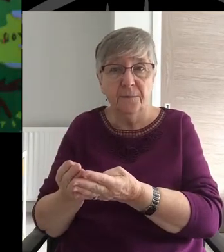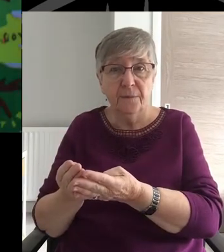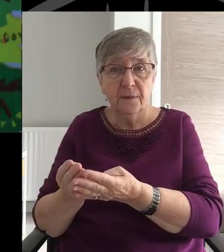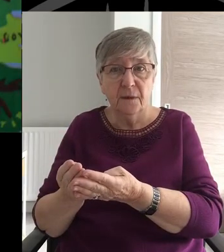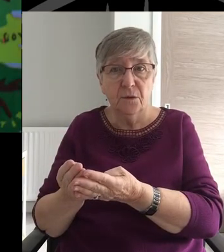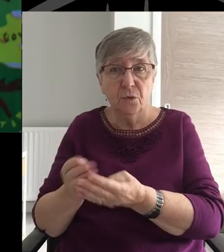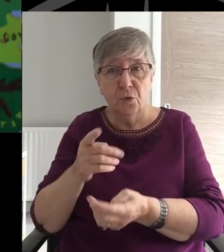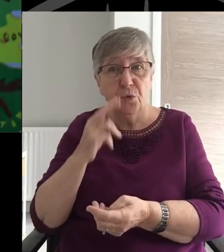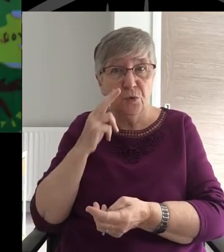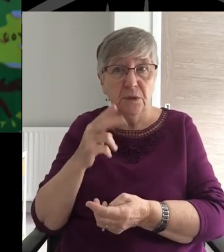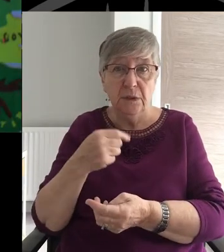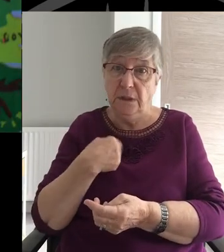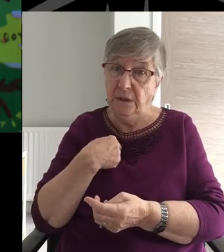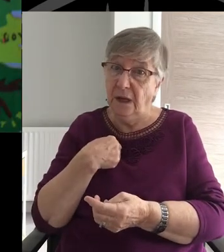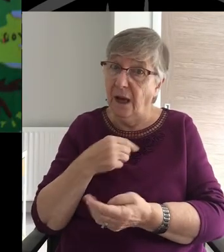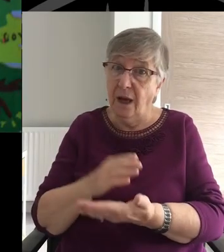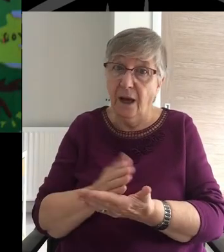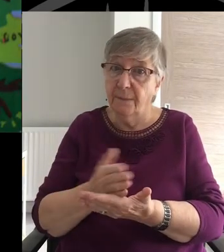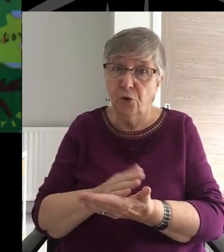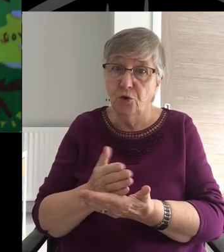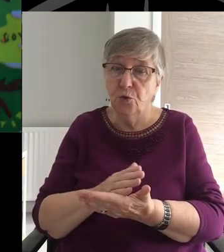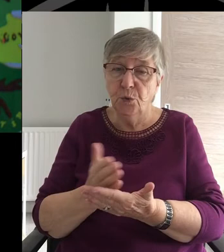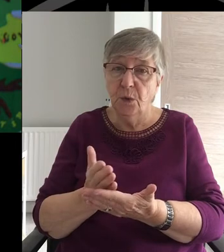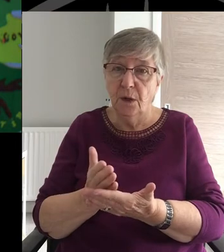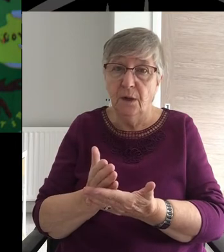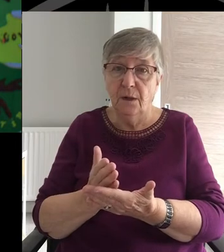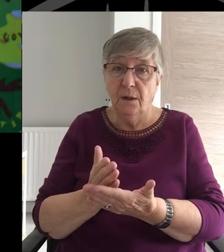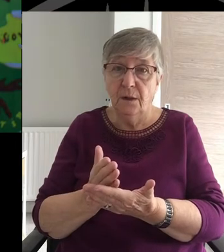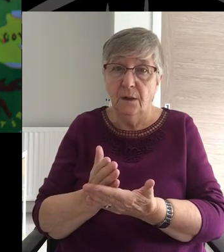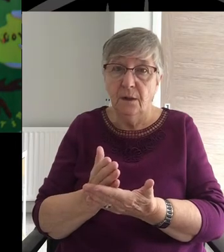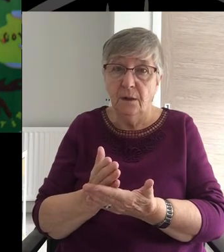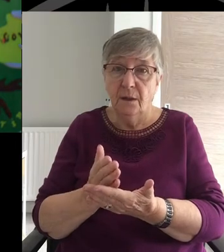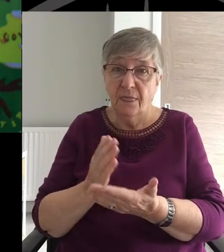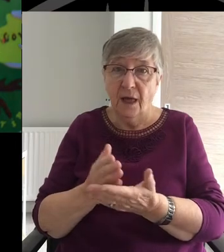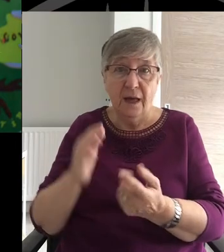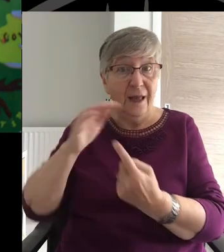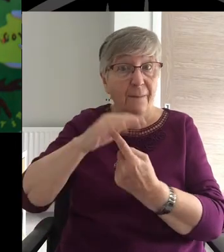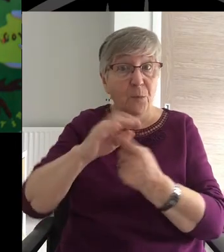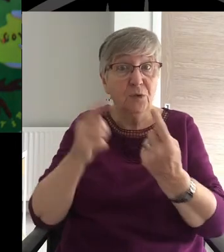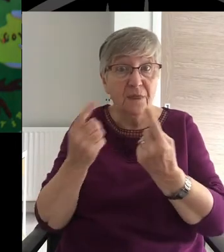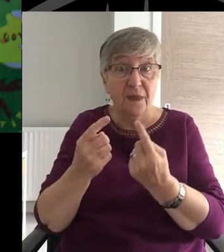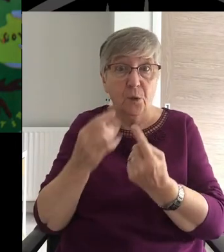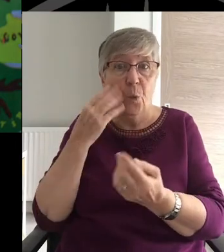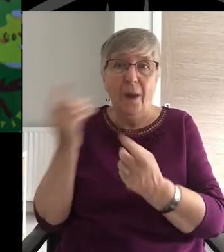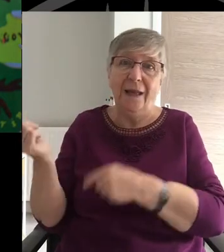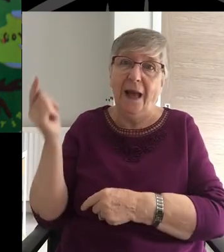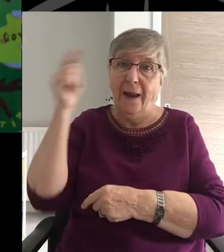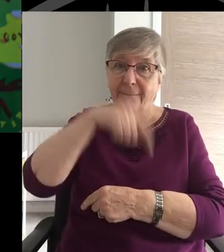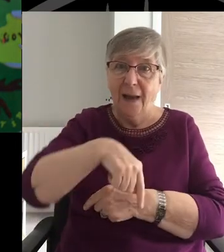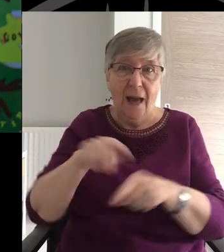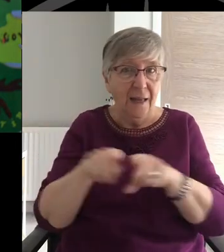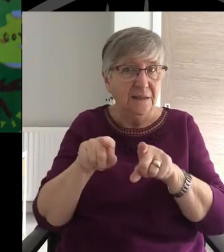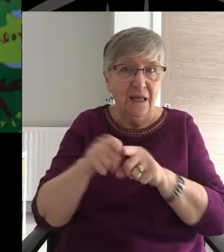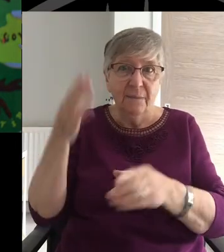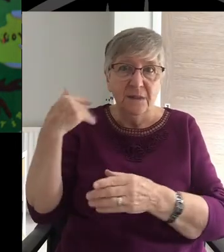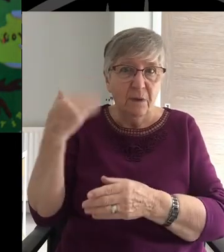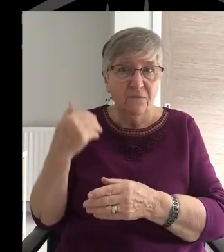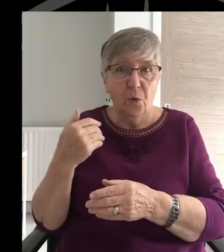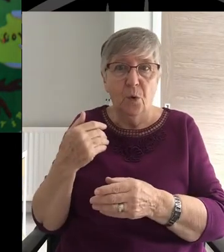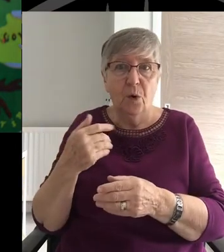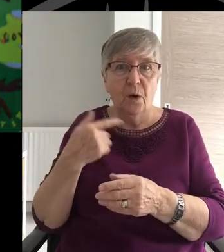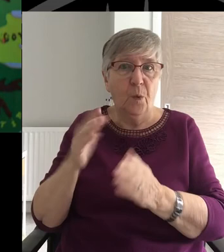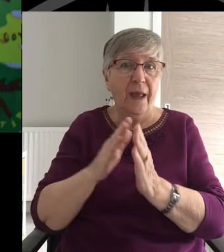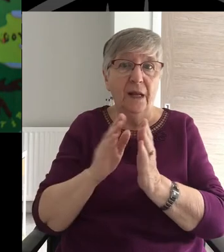And so you see, I'm not at all sure that the key thing is when can we get back to our services? When can we get the